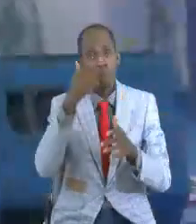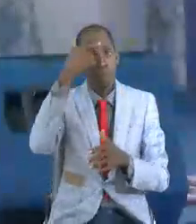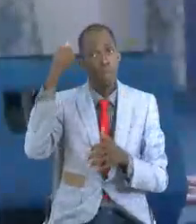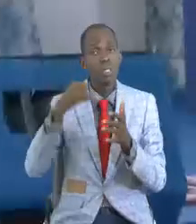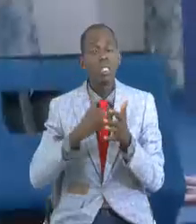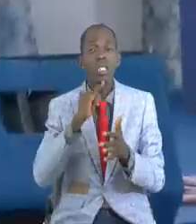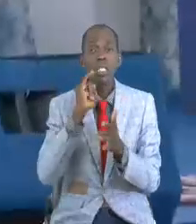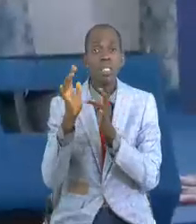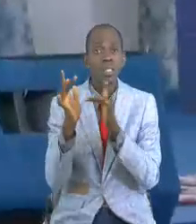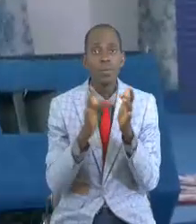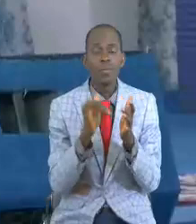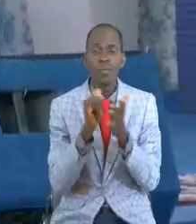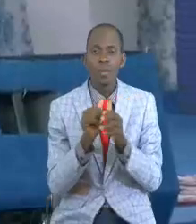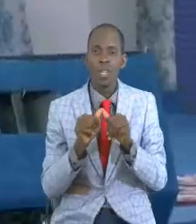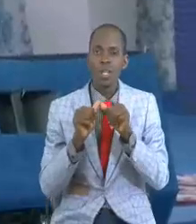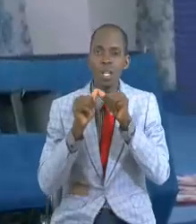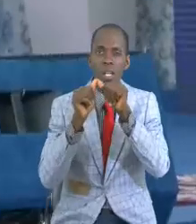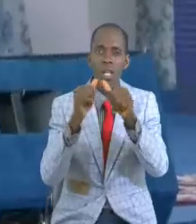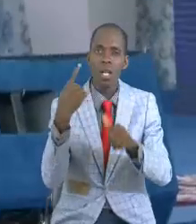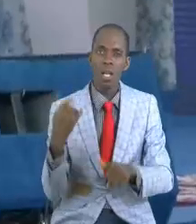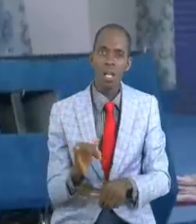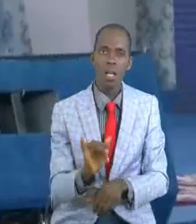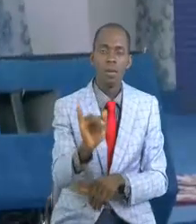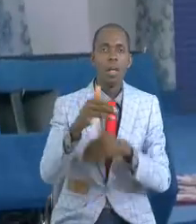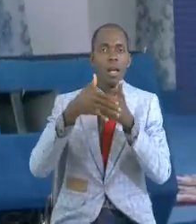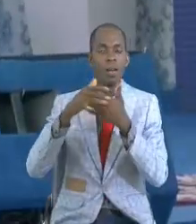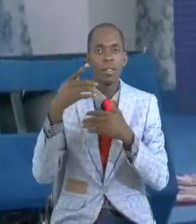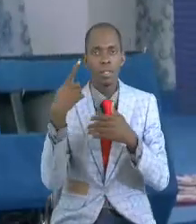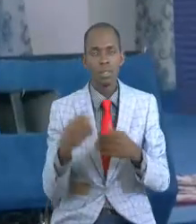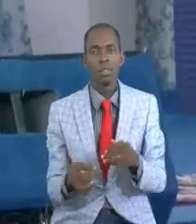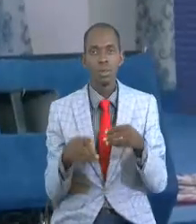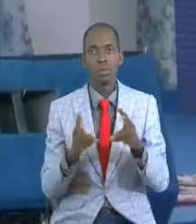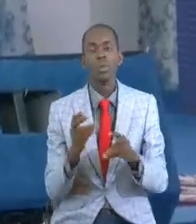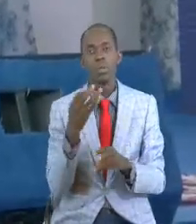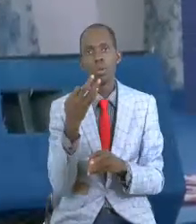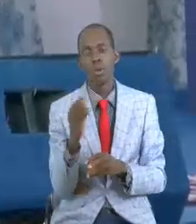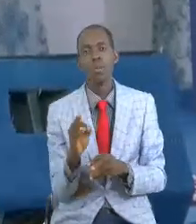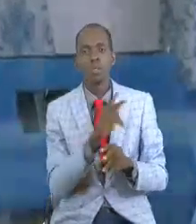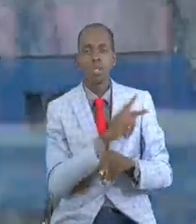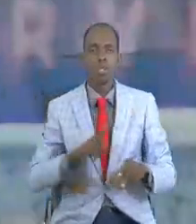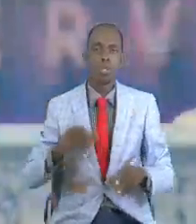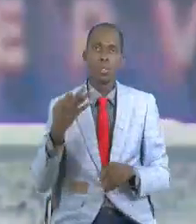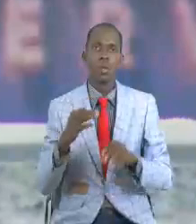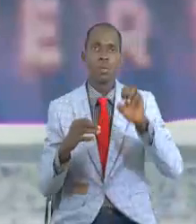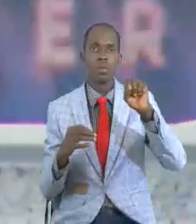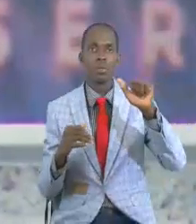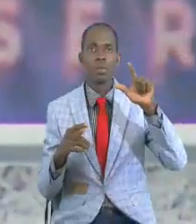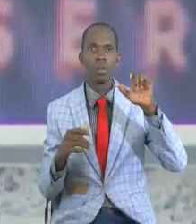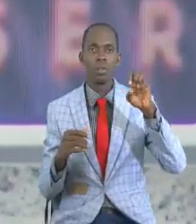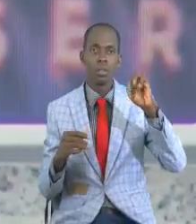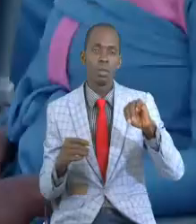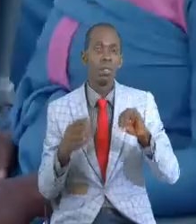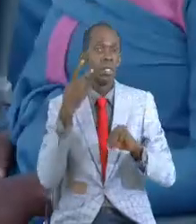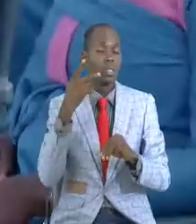that continues ever after the order of Melchizedek. Look at chapter 6 verse 20. In